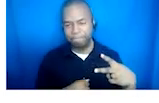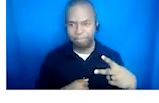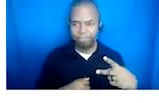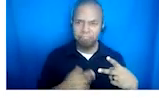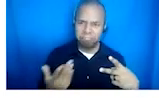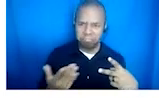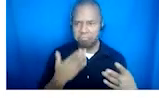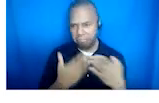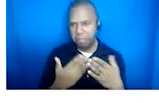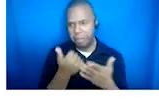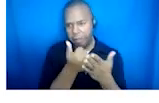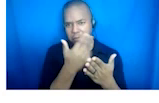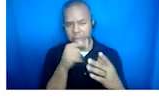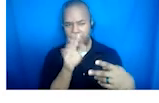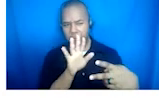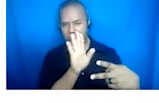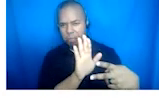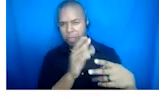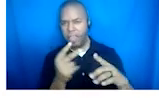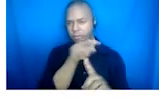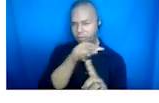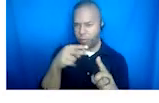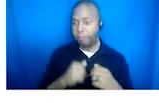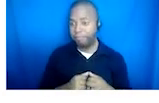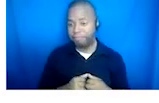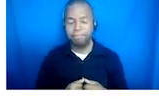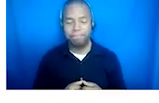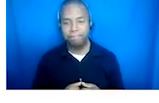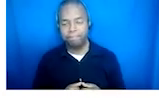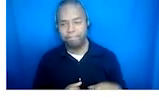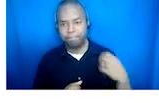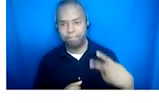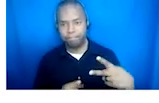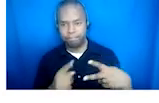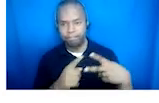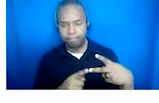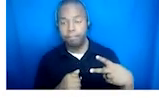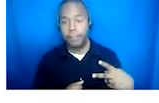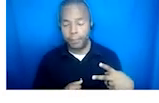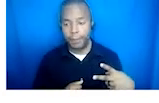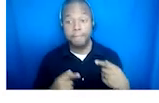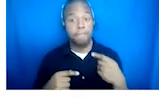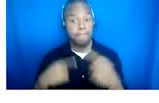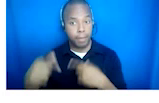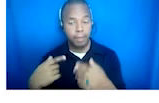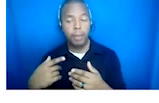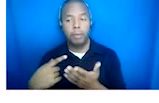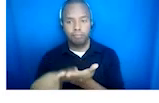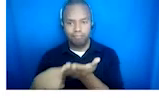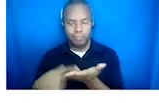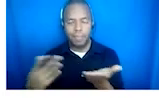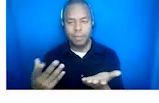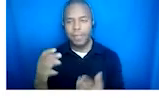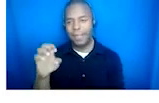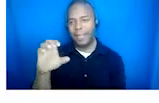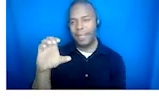good view to come from, right? Because I don't have that as a student. And then we're going to look at the ecosystem at